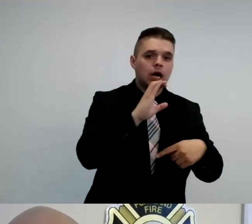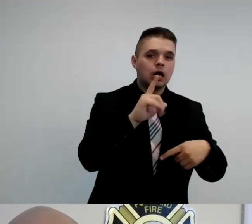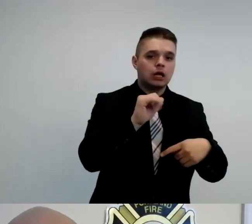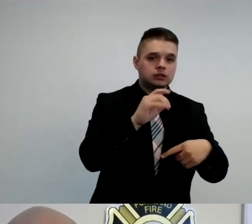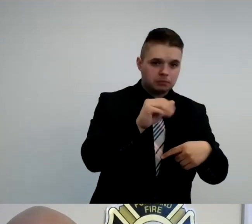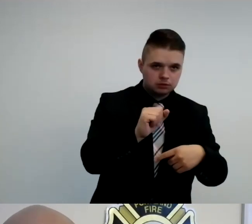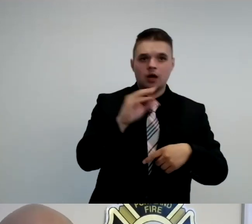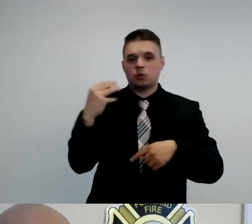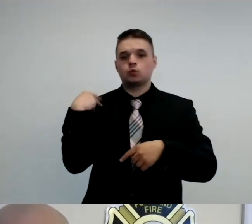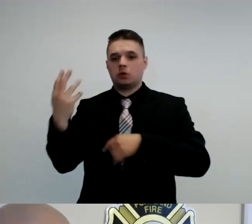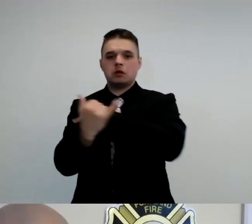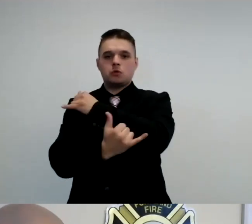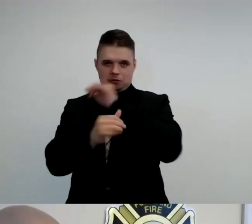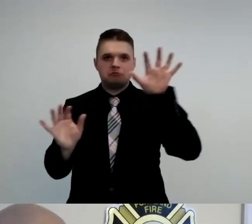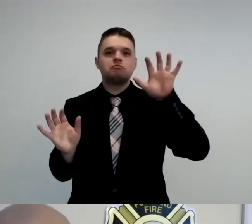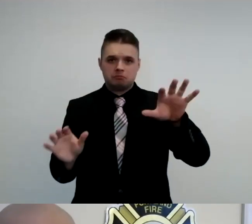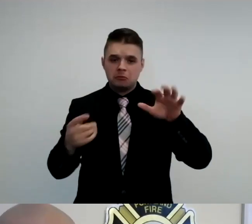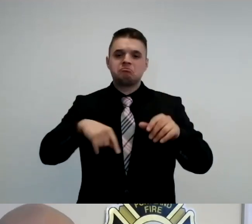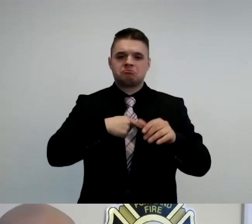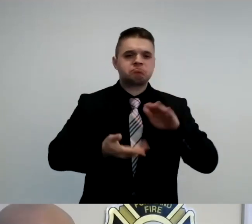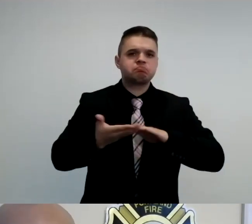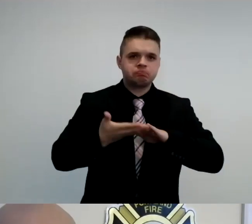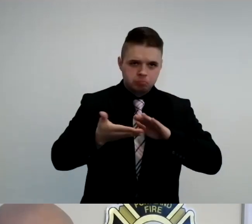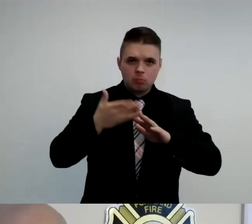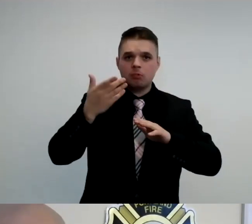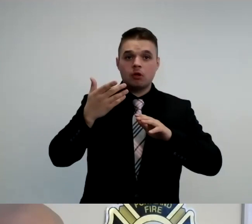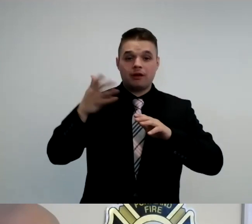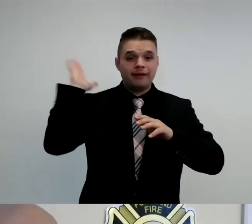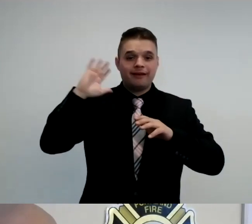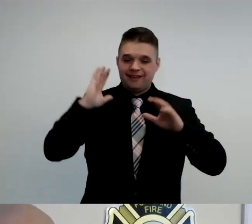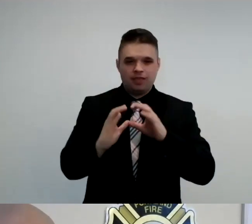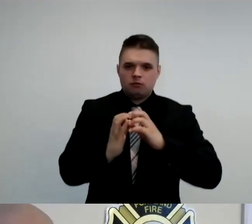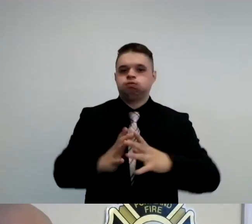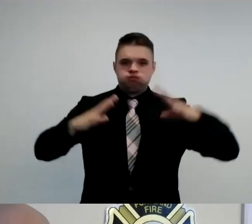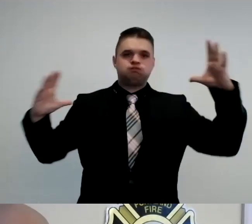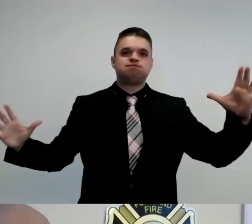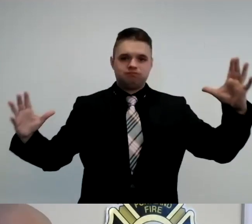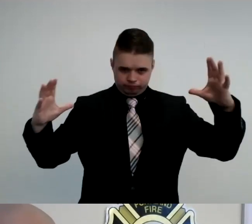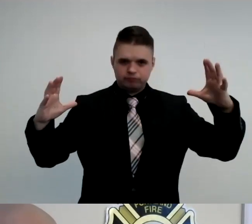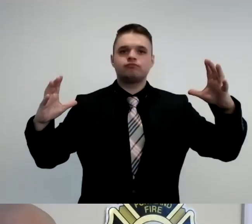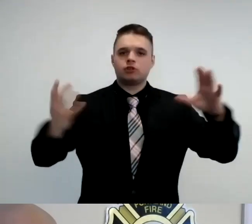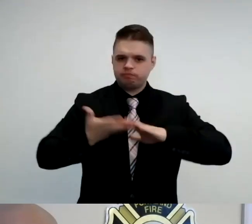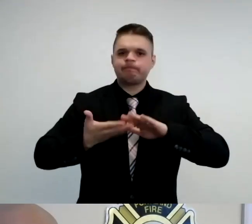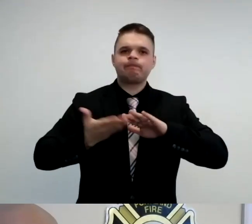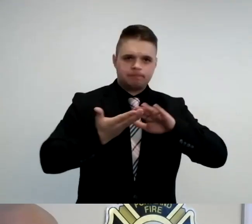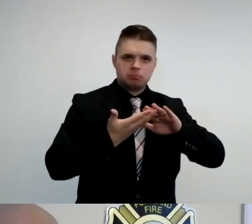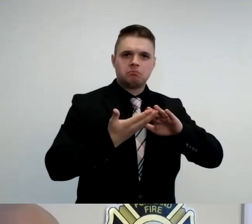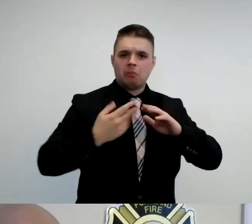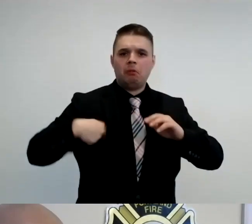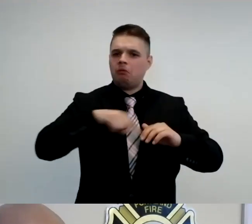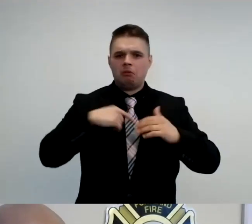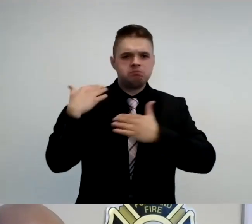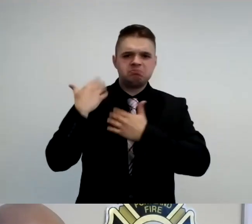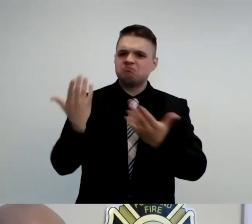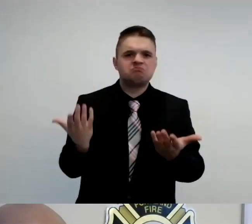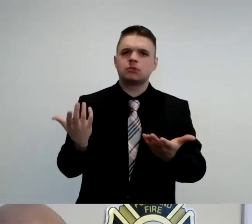it as a regional EMS approach. Our quality of care markers and the protocols that our providers